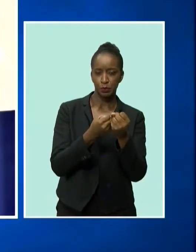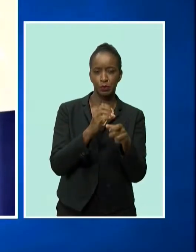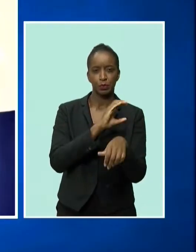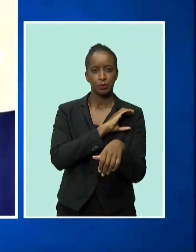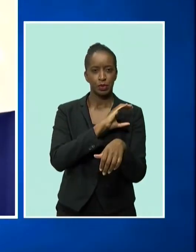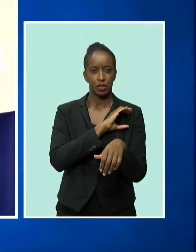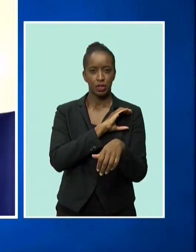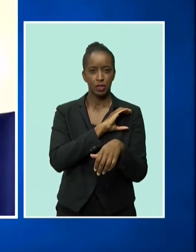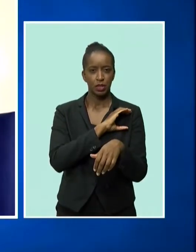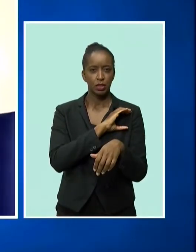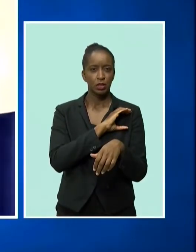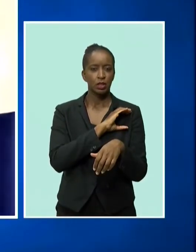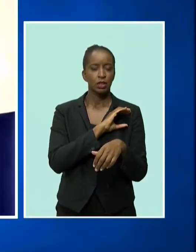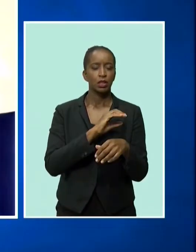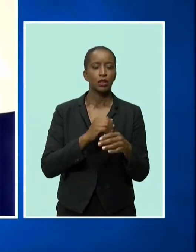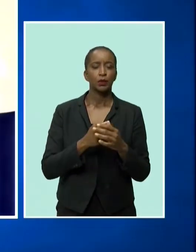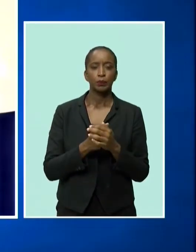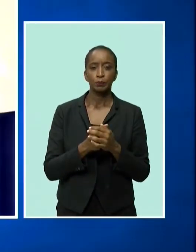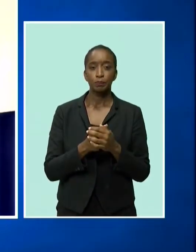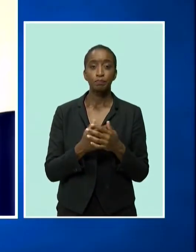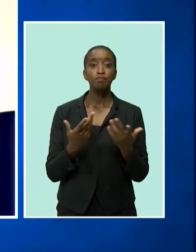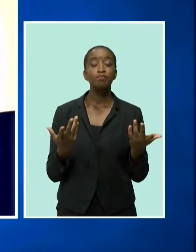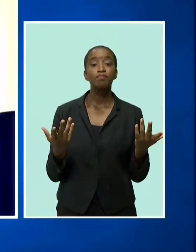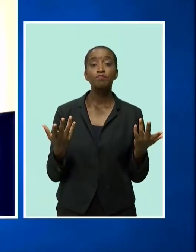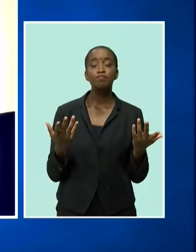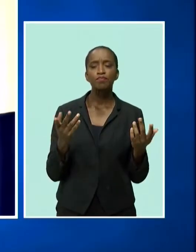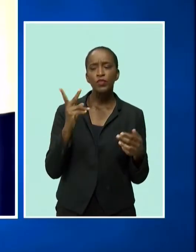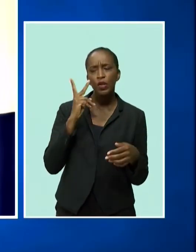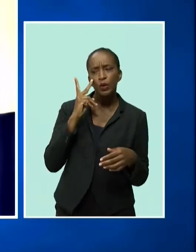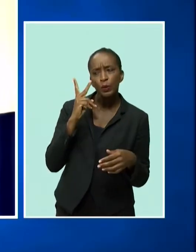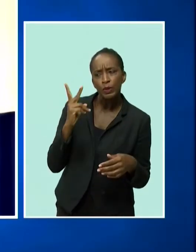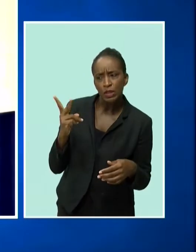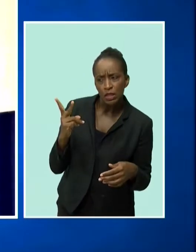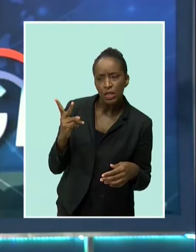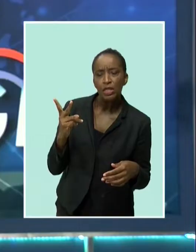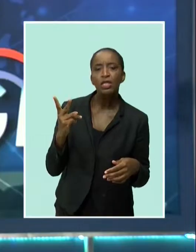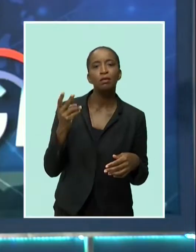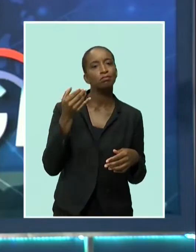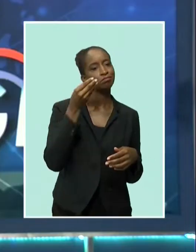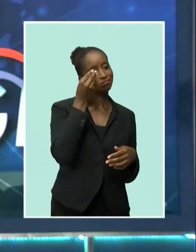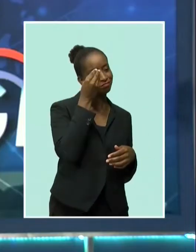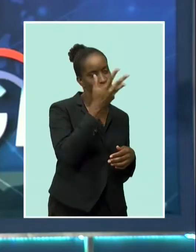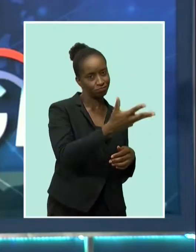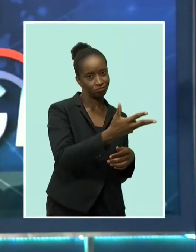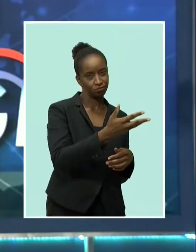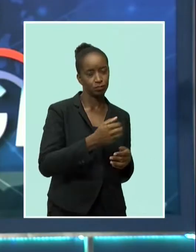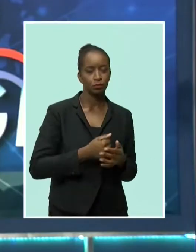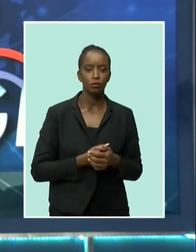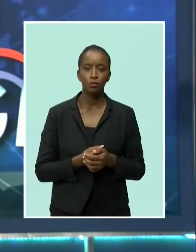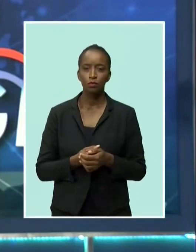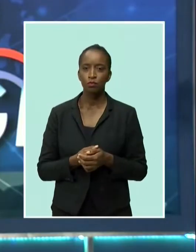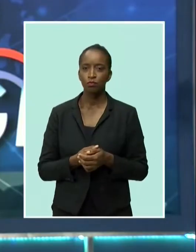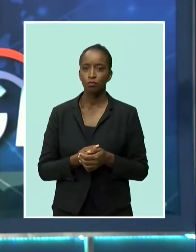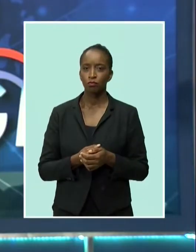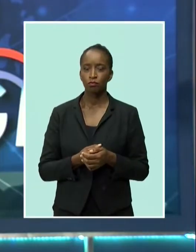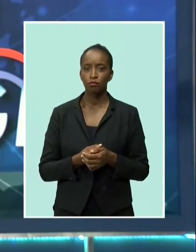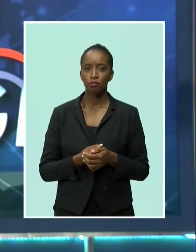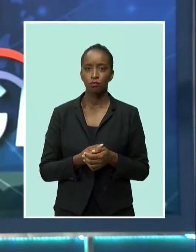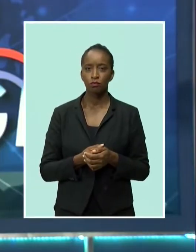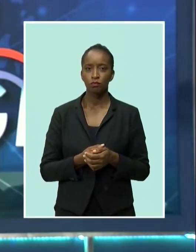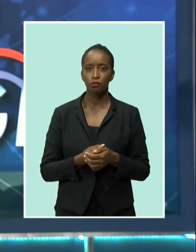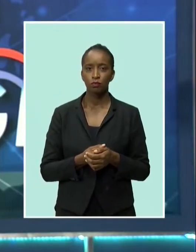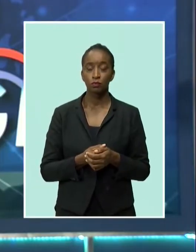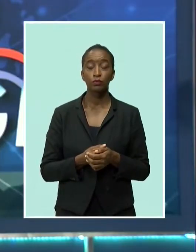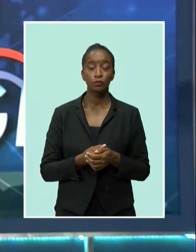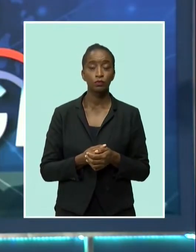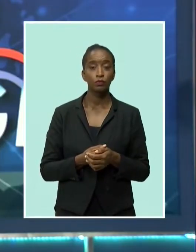I can't say enough. If you see something, say something. The Attorney General was speaking during a service